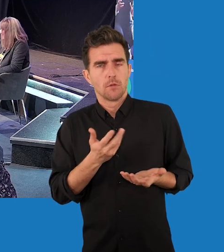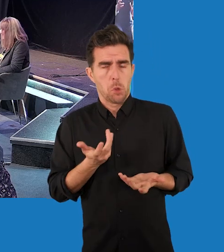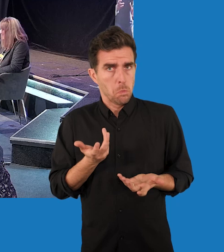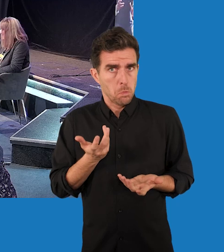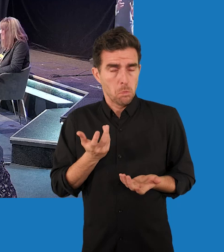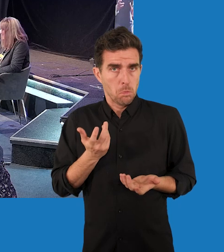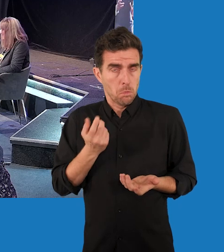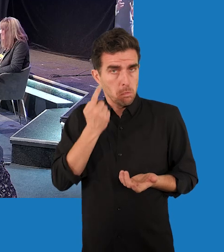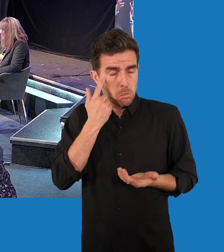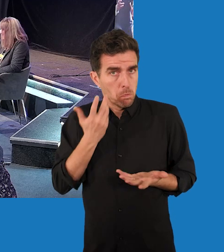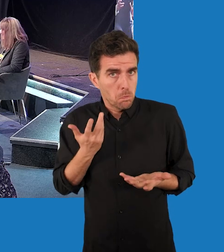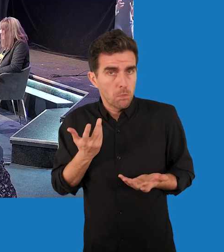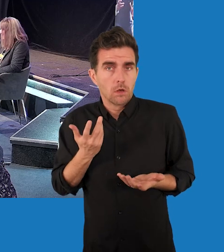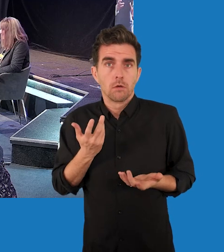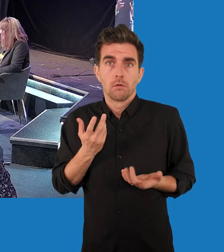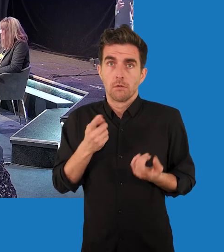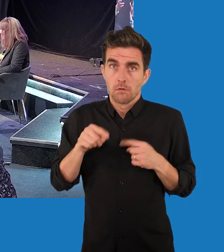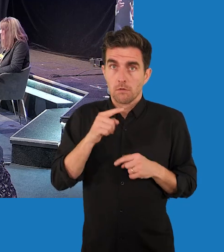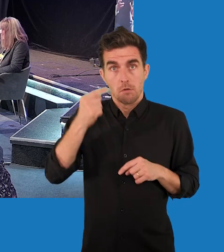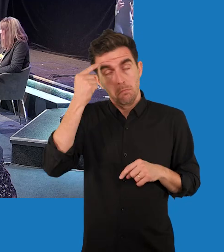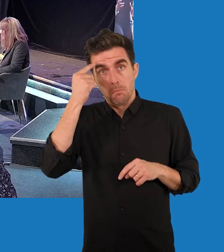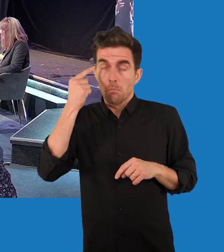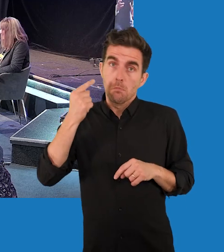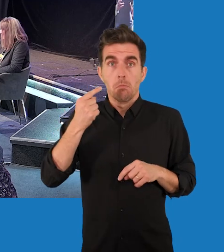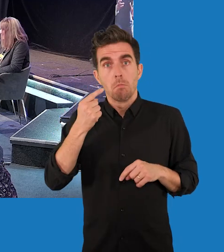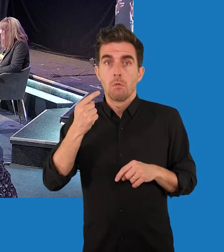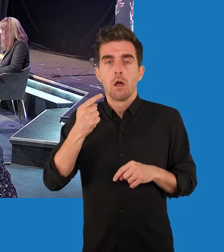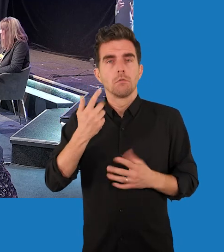the NHS in, would you believe,